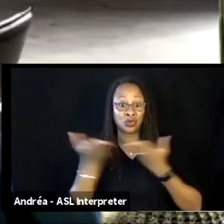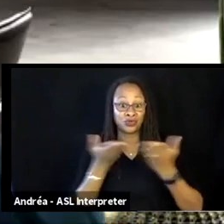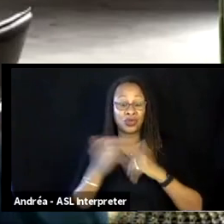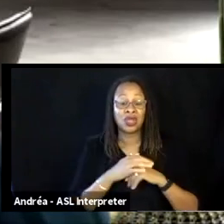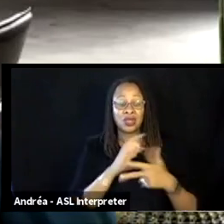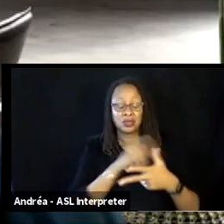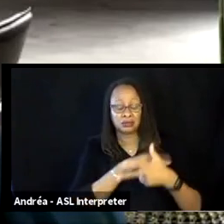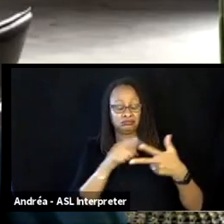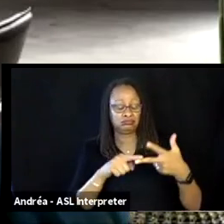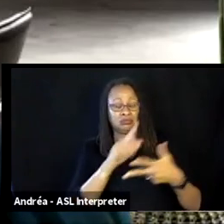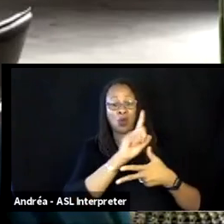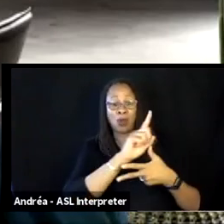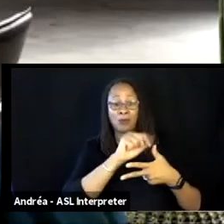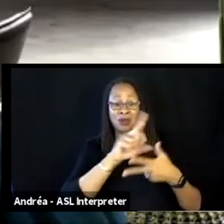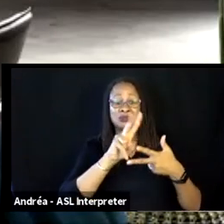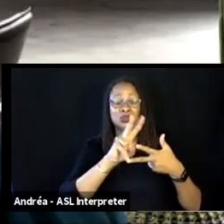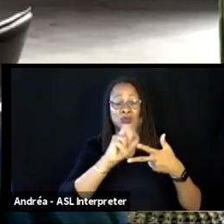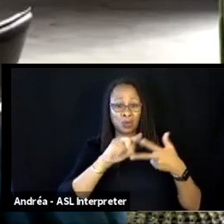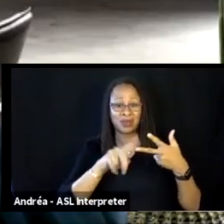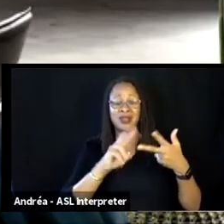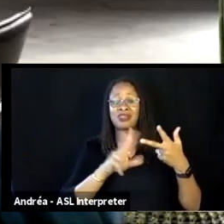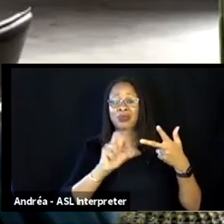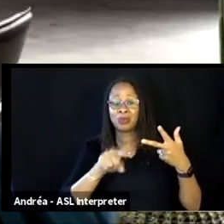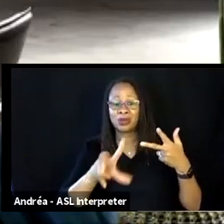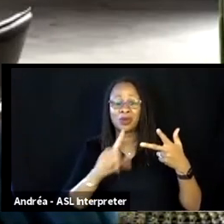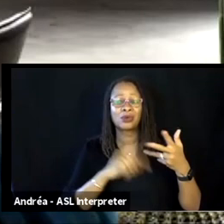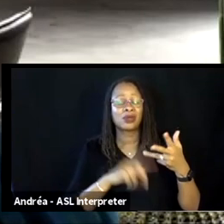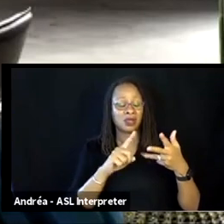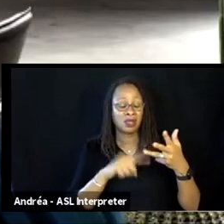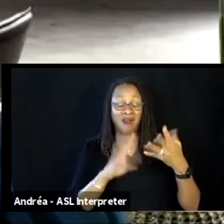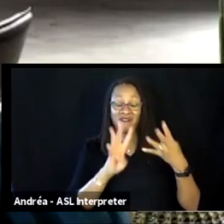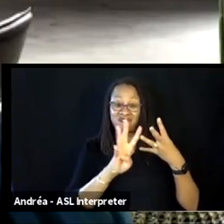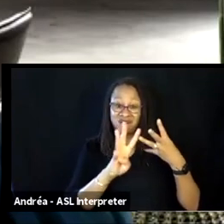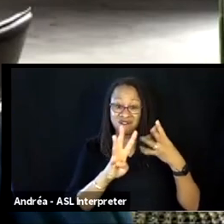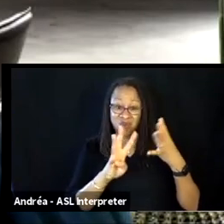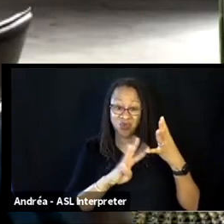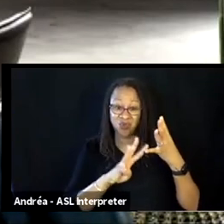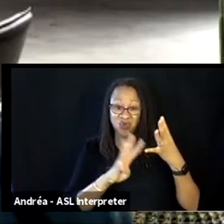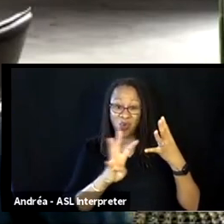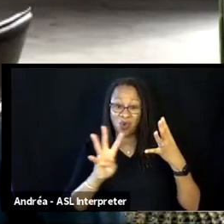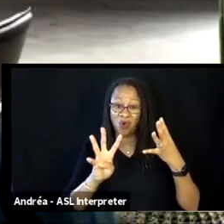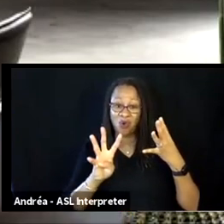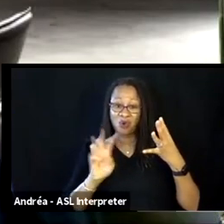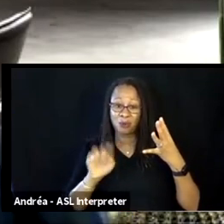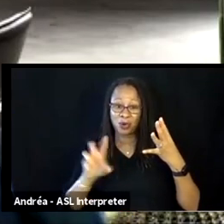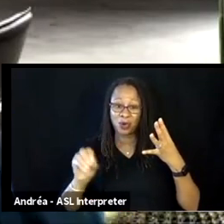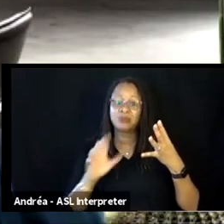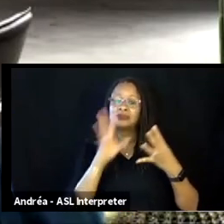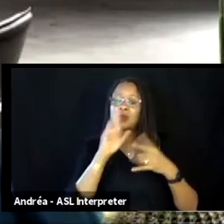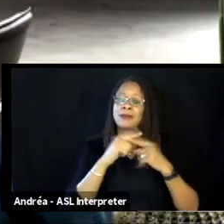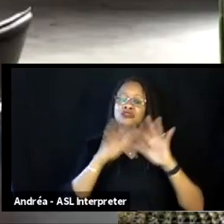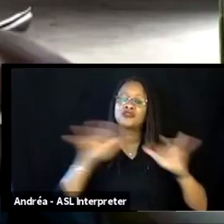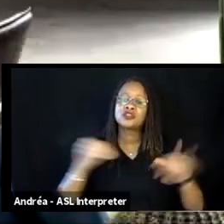at the 3.0 marketplace world and examining that. Of course, 4.0, we talk a lot about diversity of